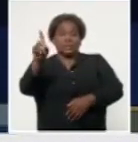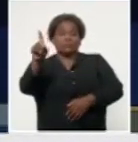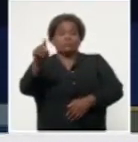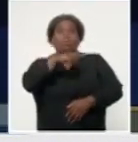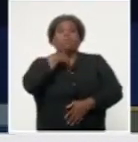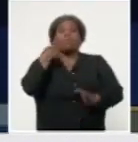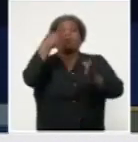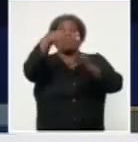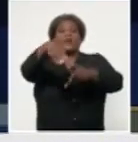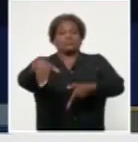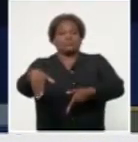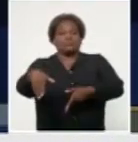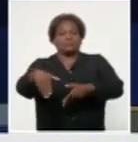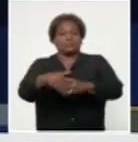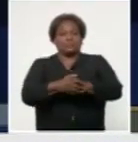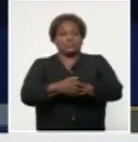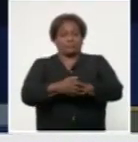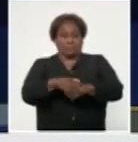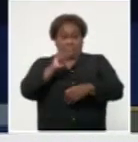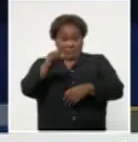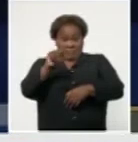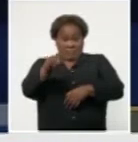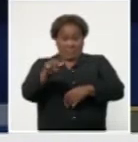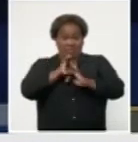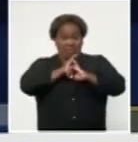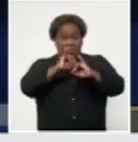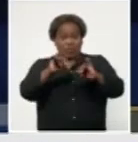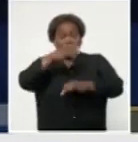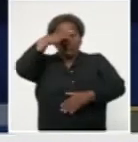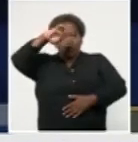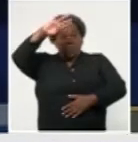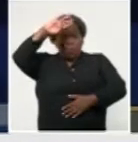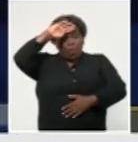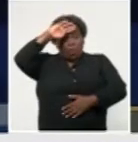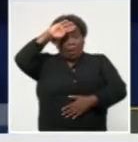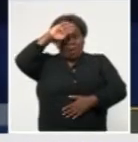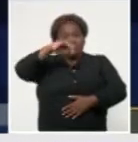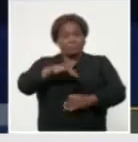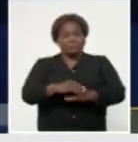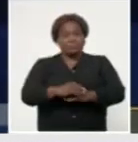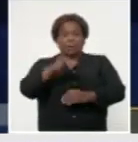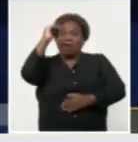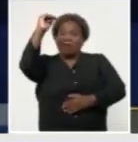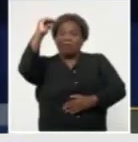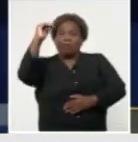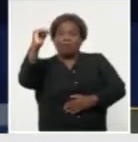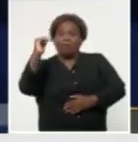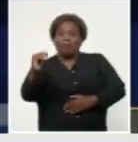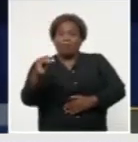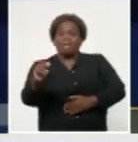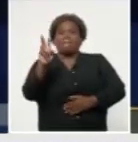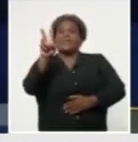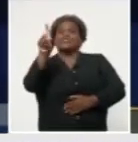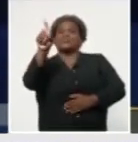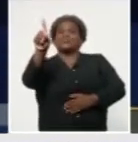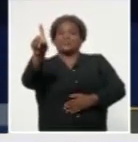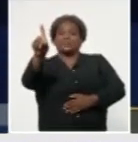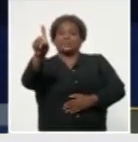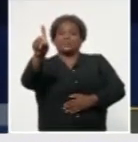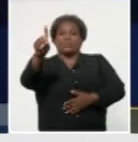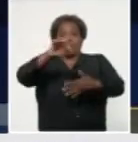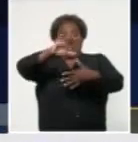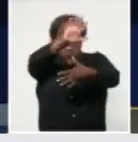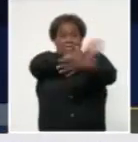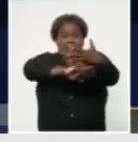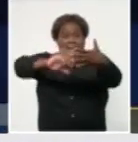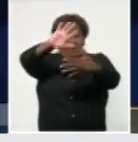103rd place in the world. This is the order it takes in terms of comparative fatality and active case rate of the